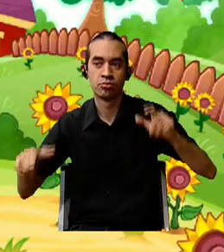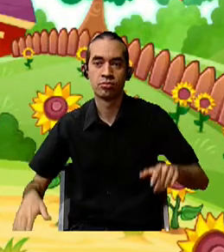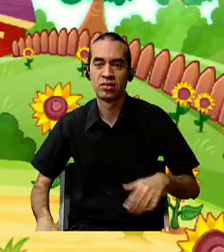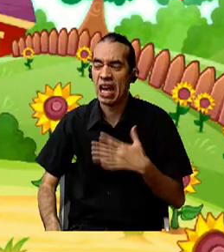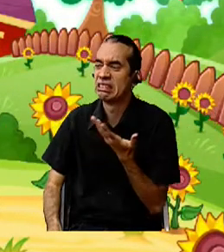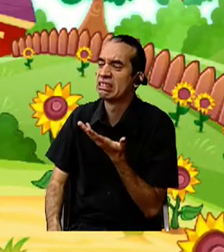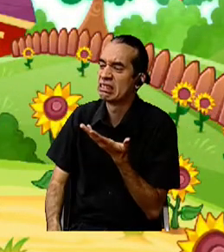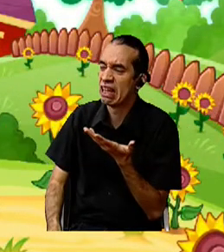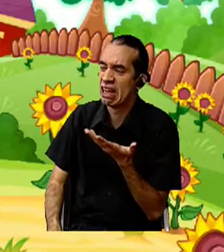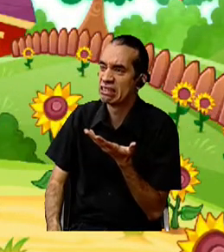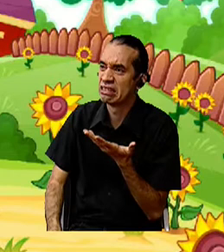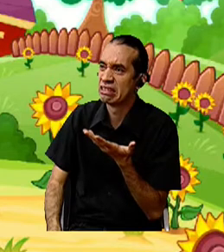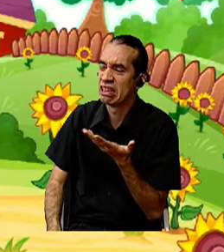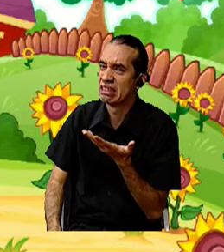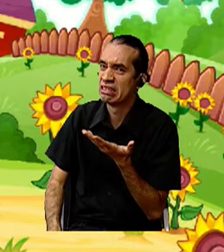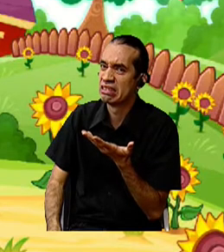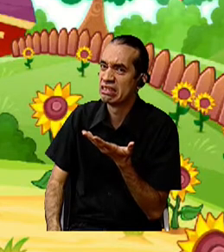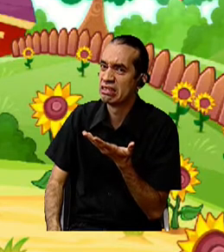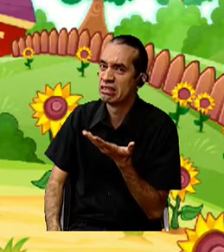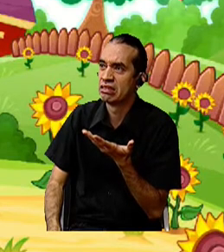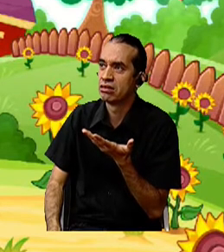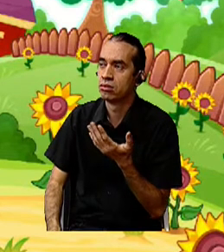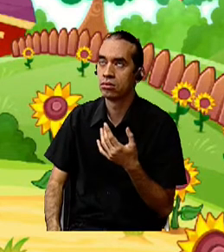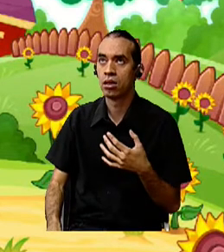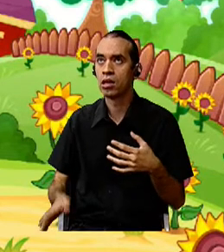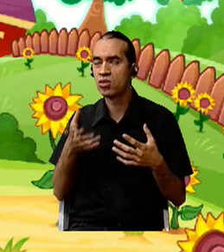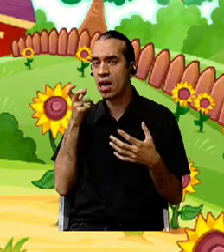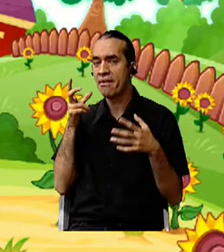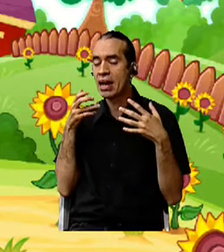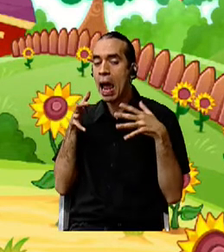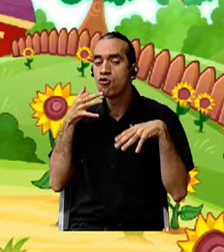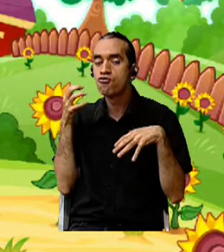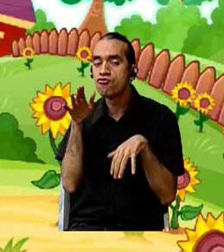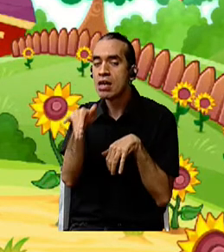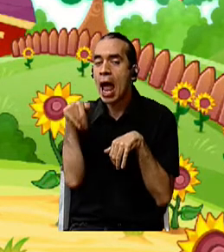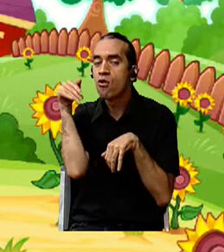What is that sound, Chuli? Listen.